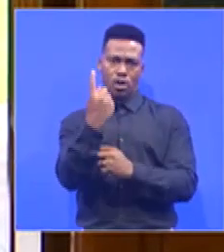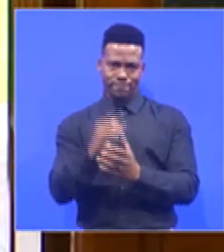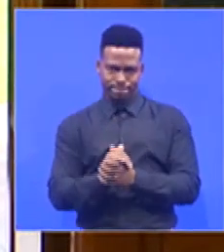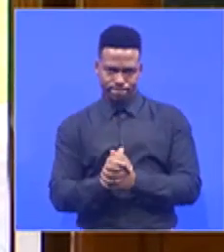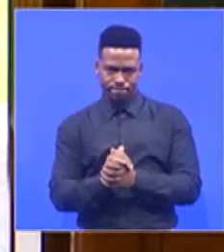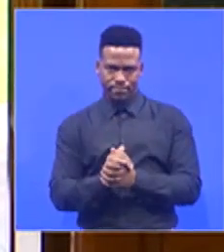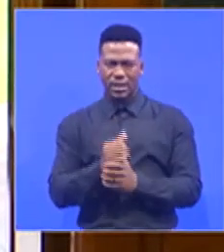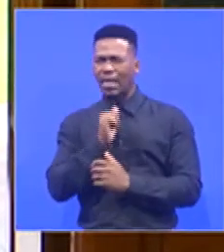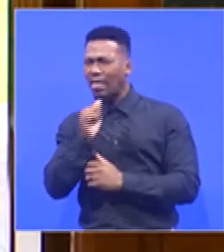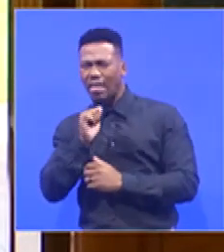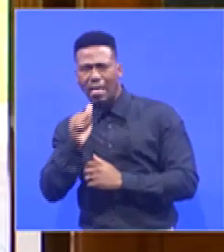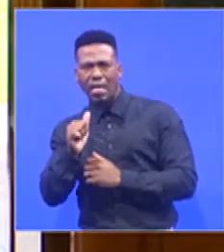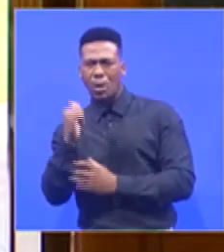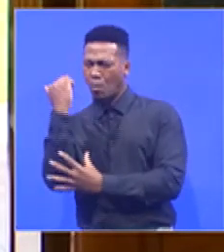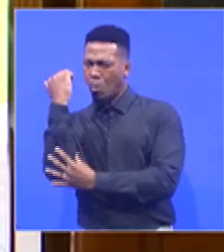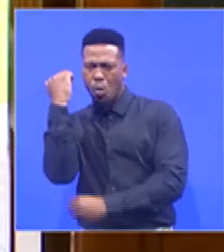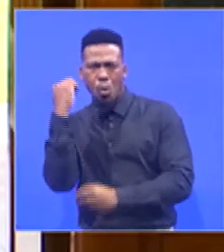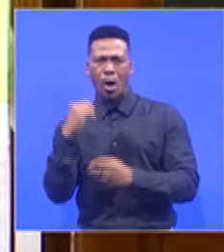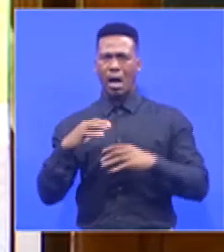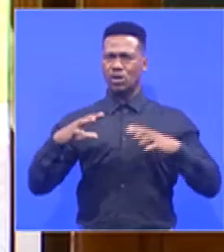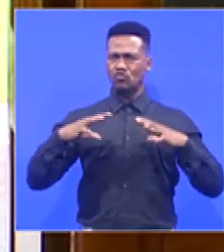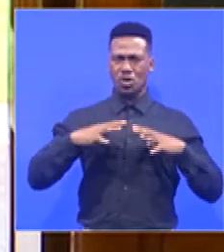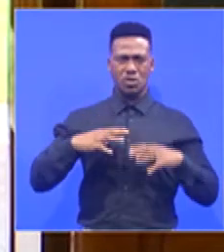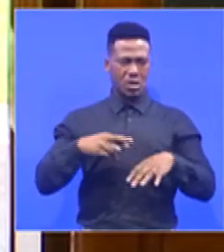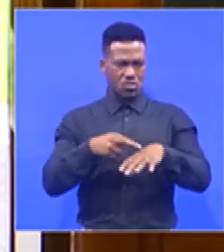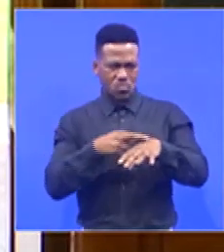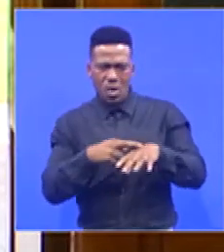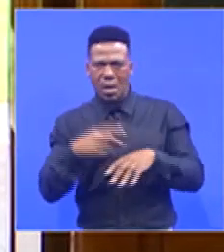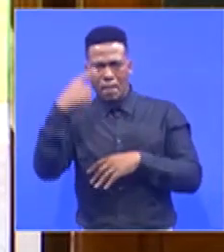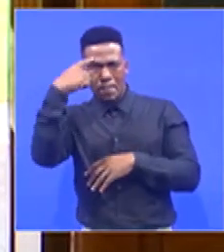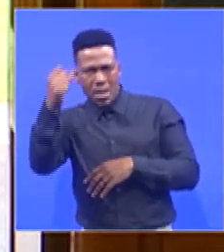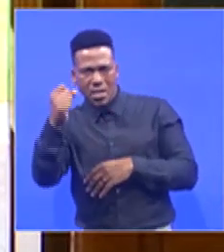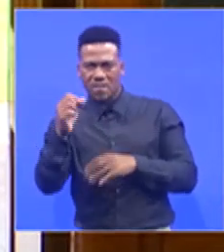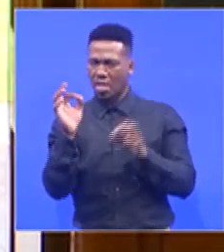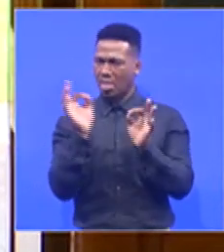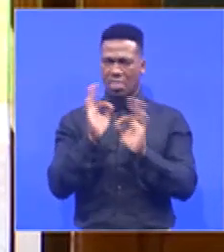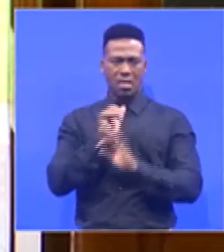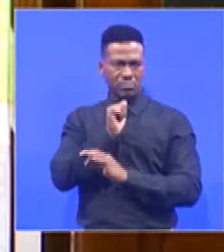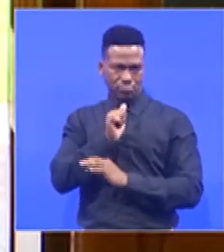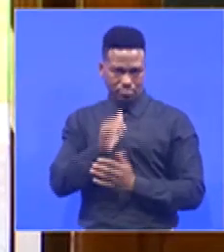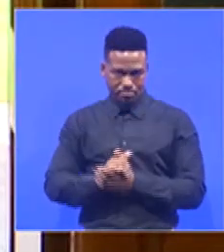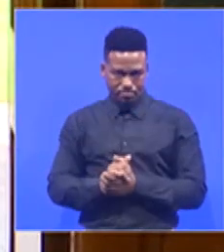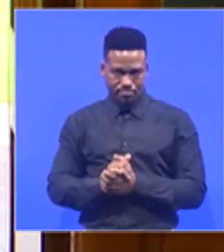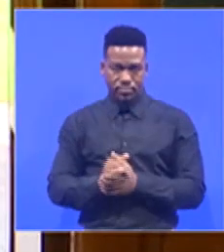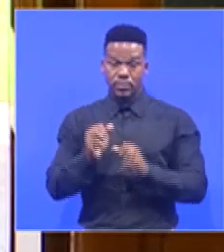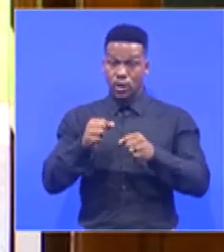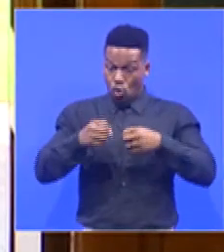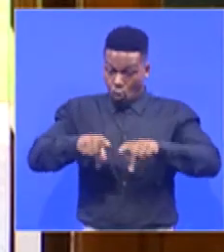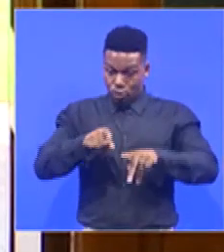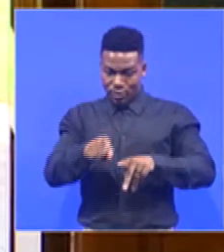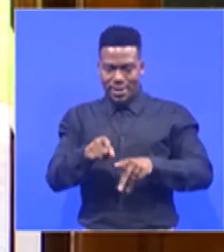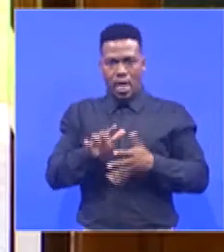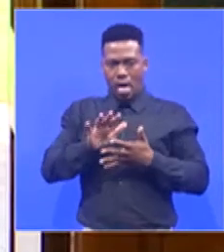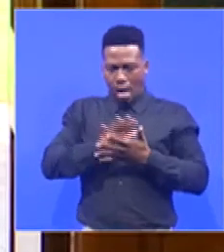of socioeconomic backgrounds, race, or beliefs. May we use this opportunity to